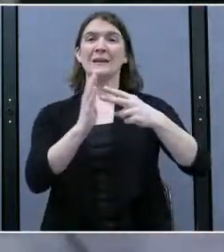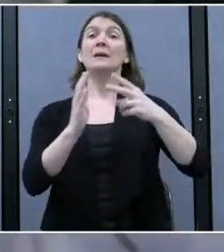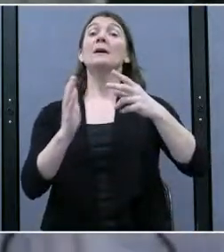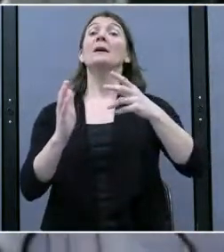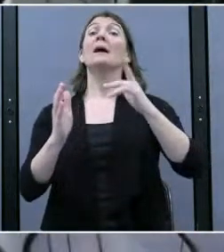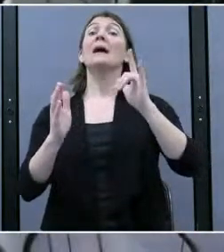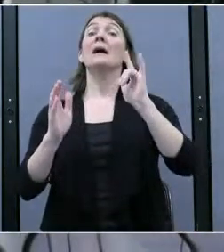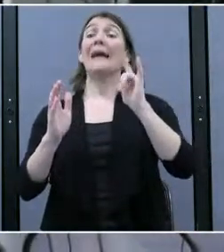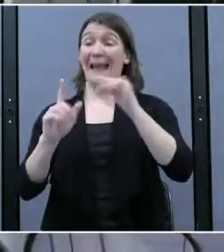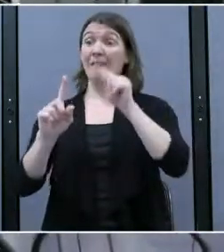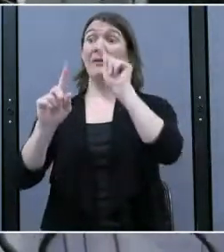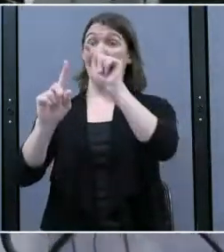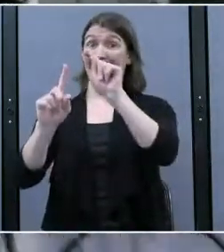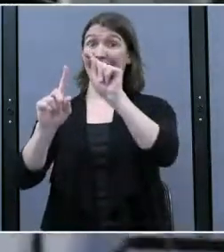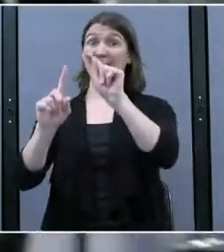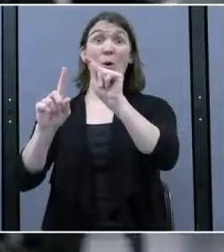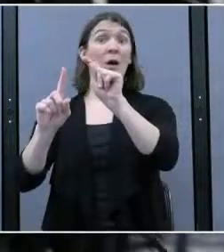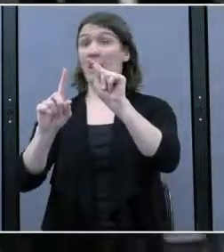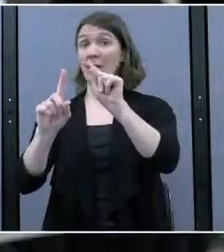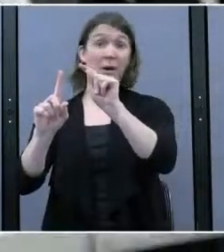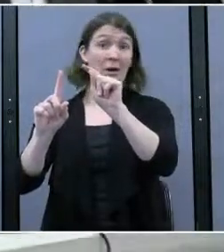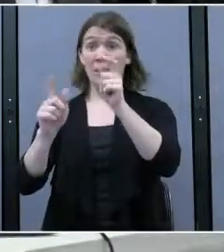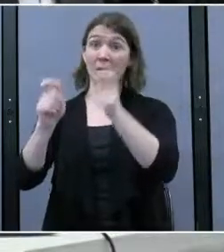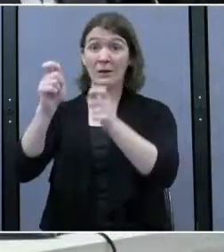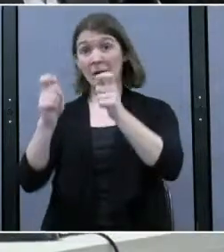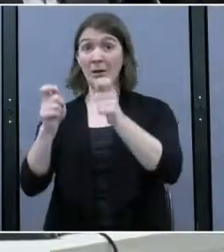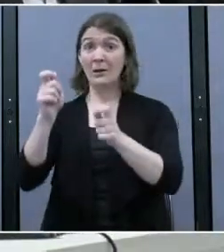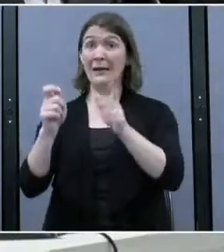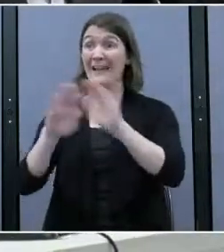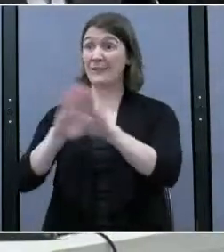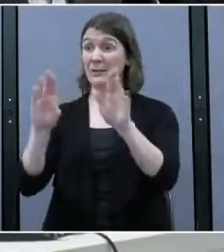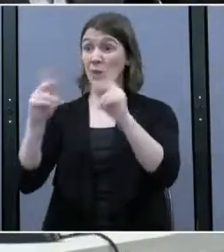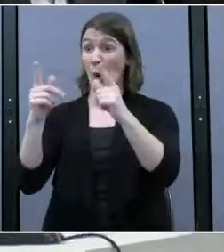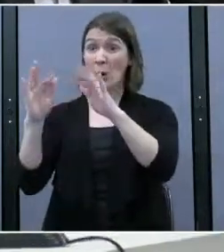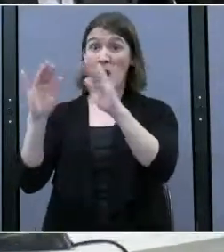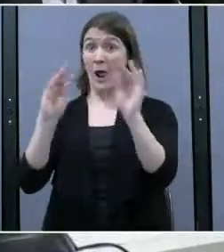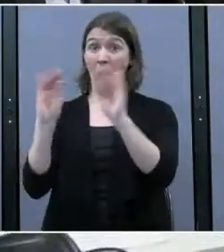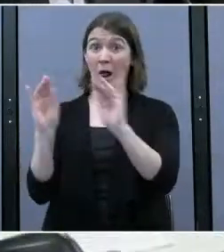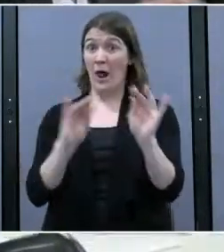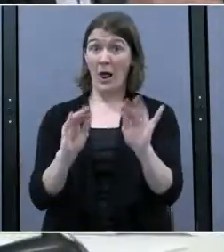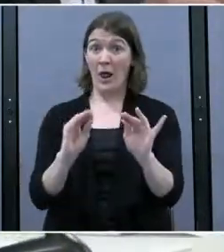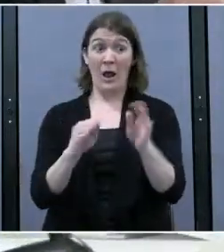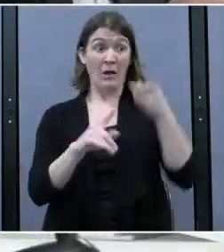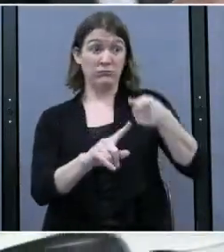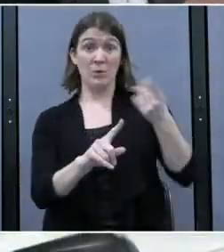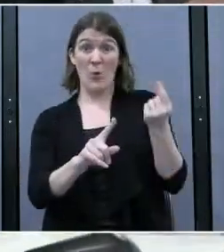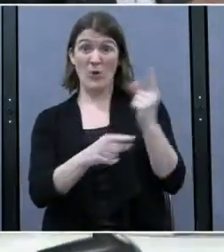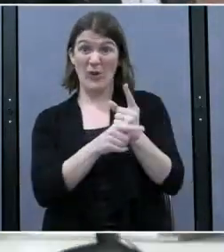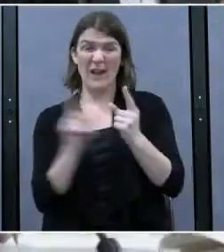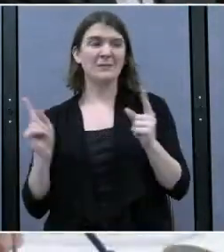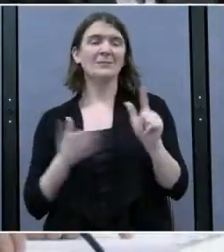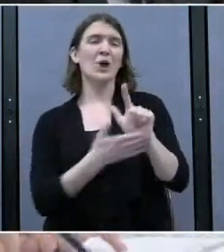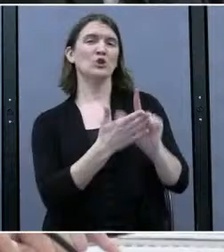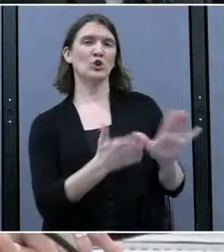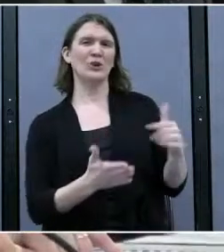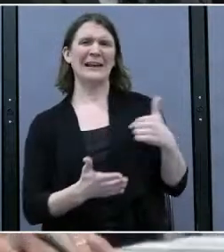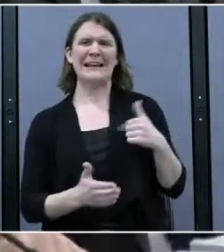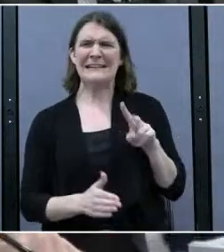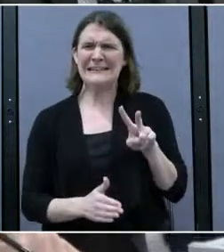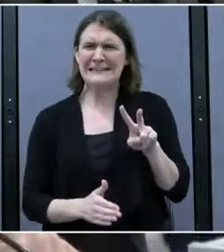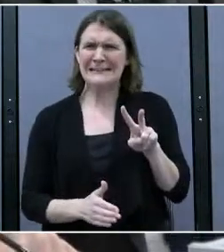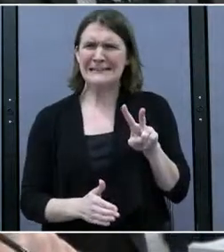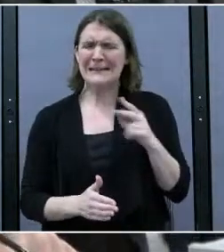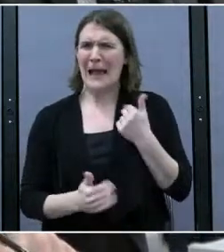subsequent things that could happen if these kinds of things fail? Right. Is that how you understood it, Bob? I may be getting your